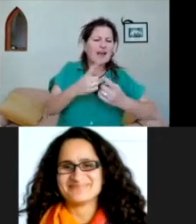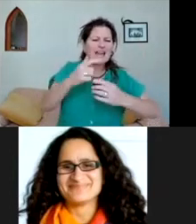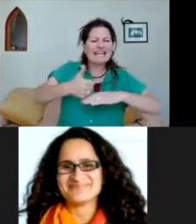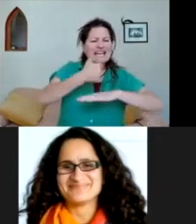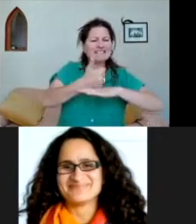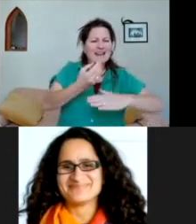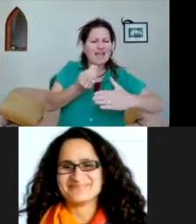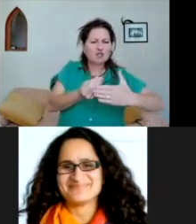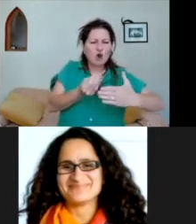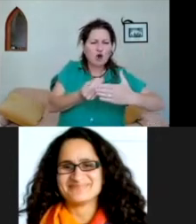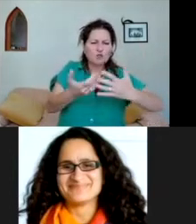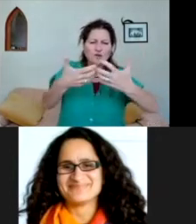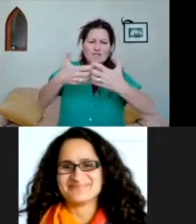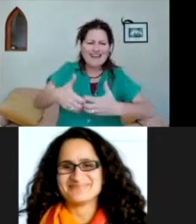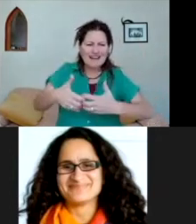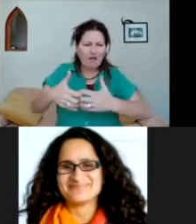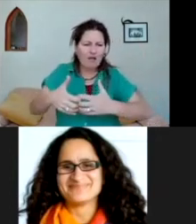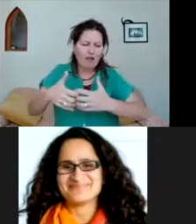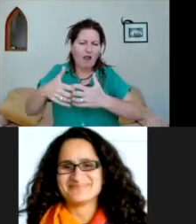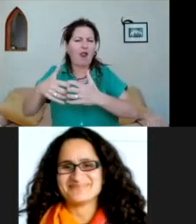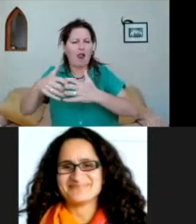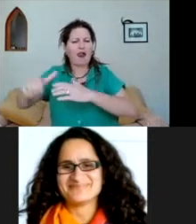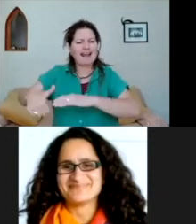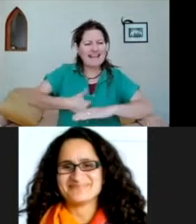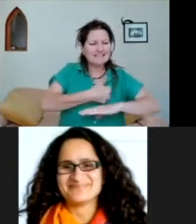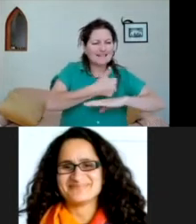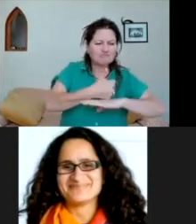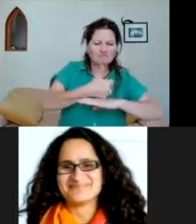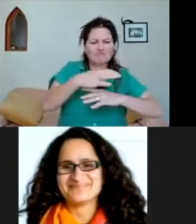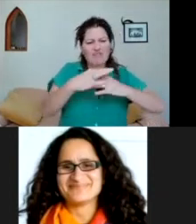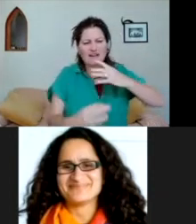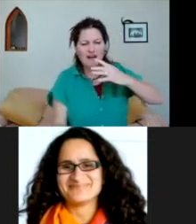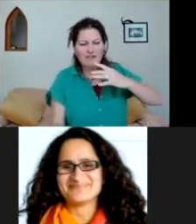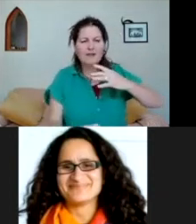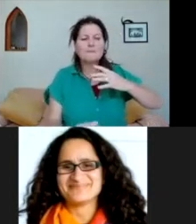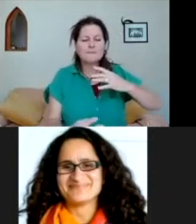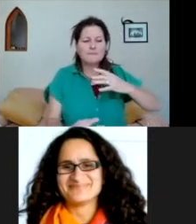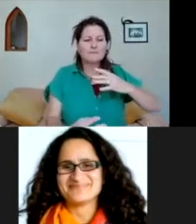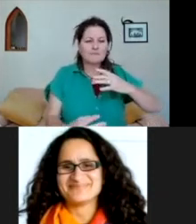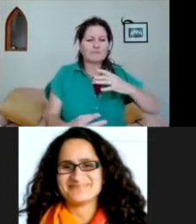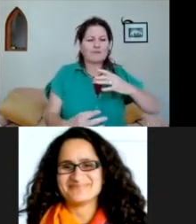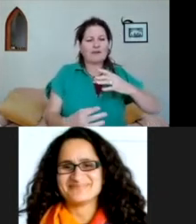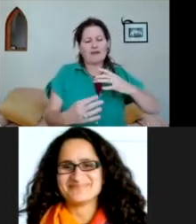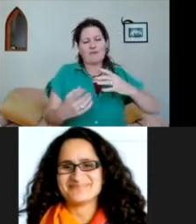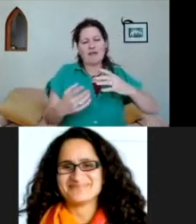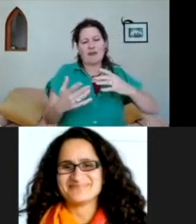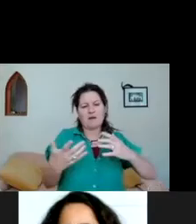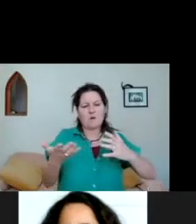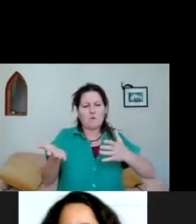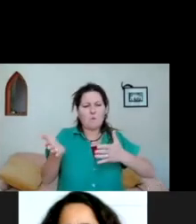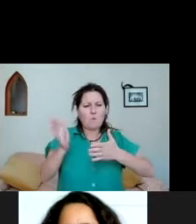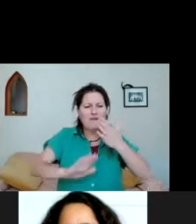costs, technical get-in, that kind of thing. And then where that's sourced from could be kind of worked out